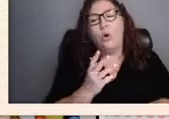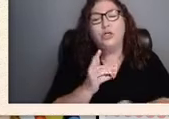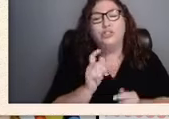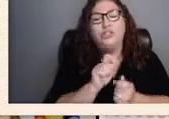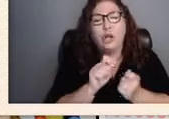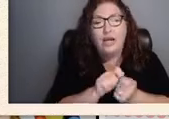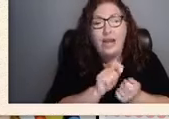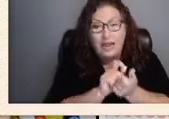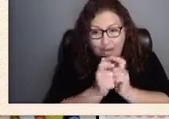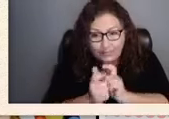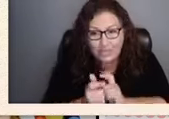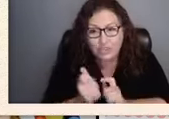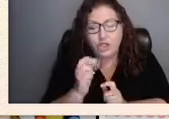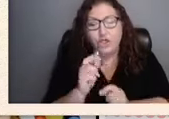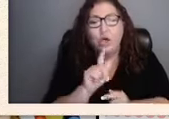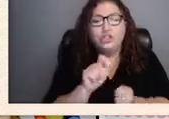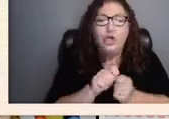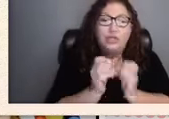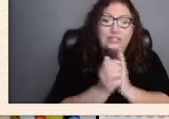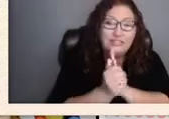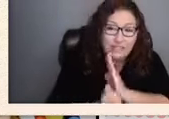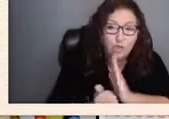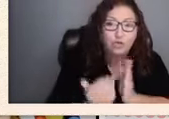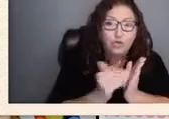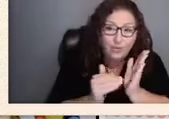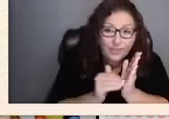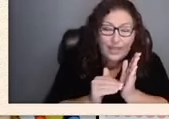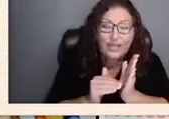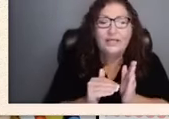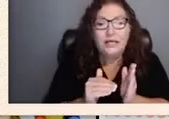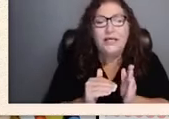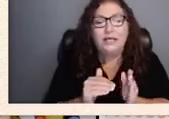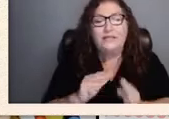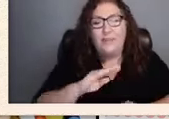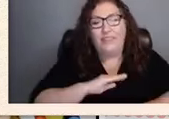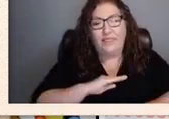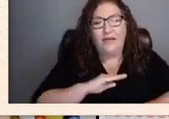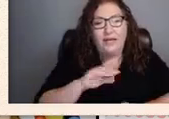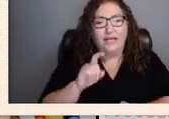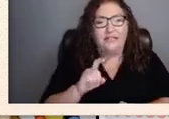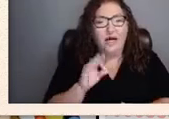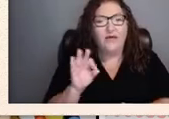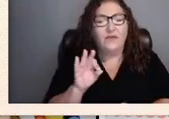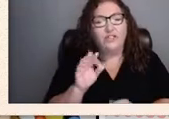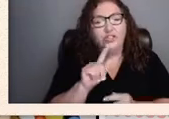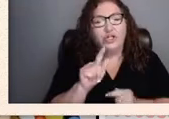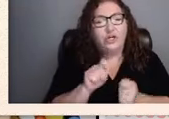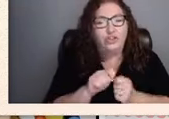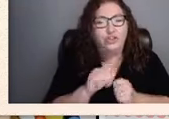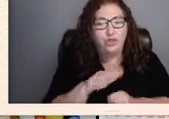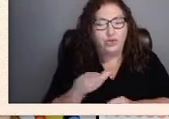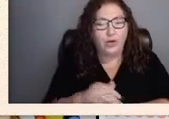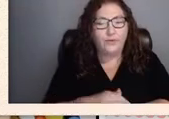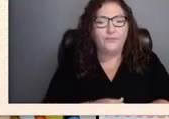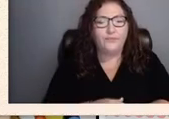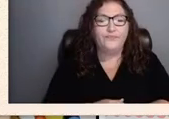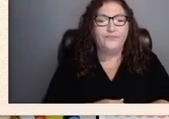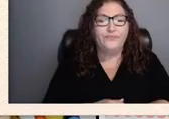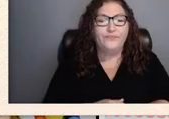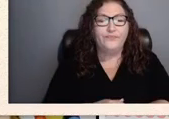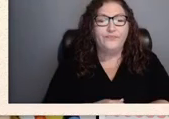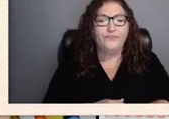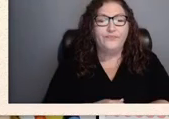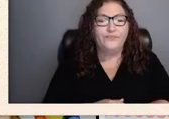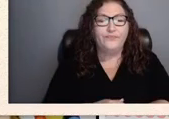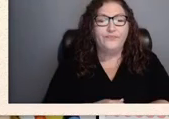repeated in order to meet the needs of various children with various abilities. There are other evidence-based treatments other than